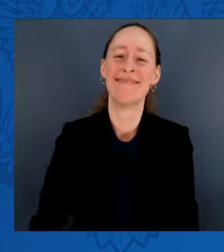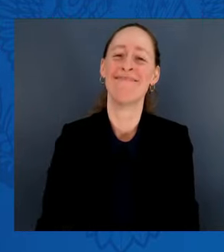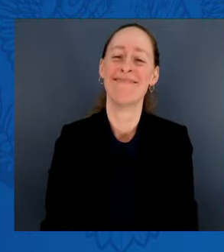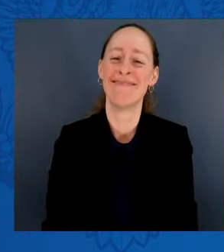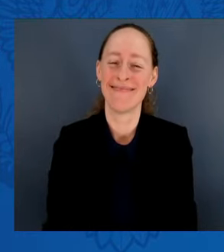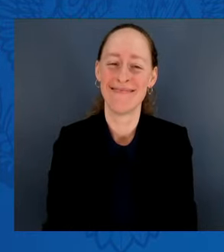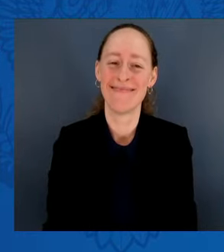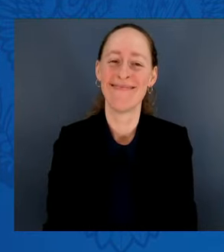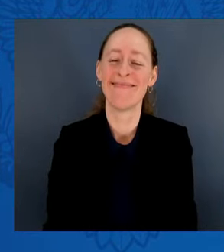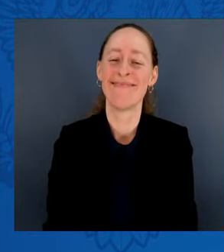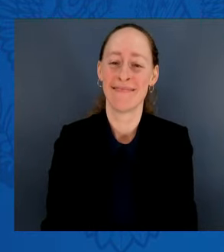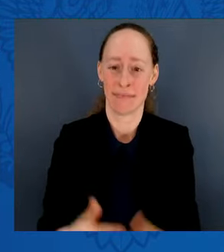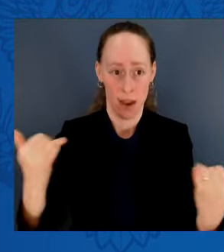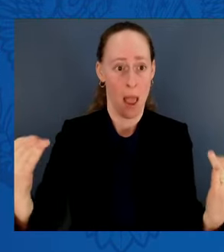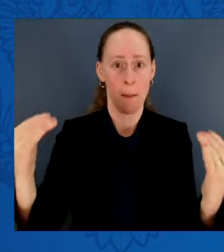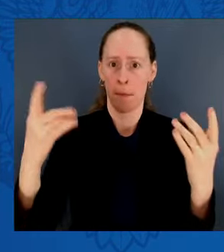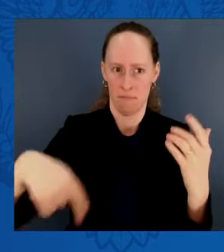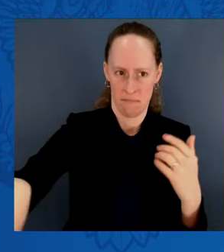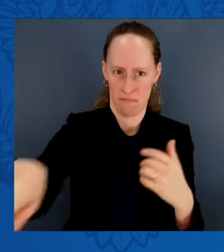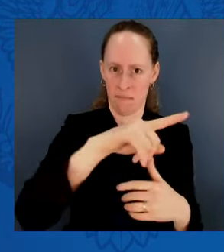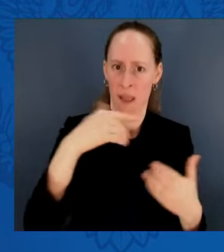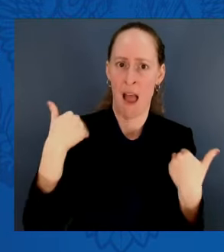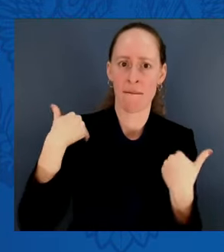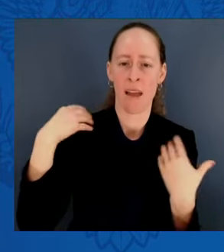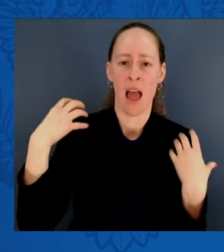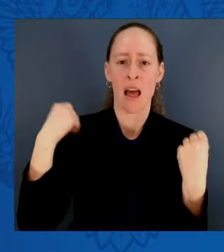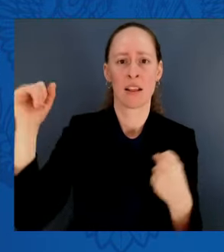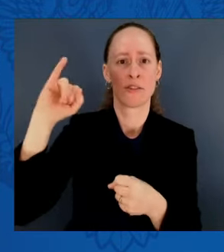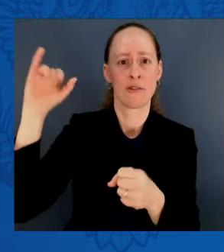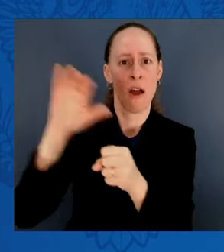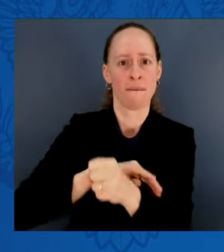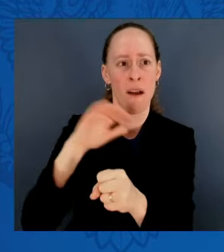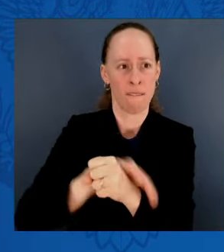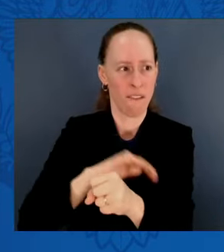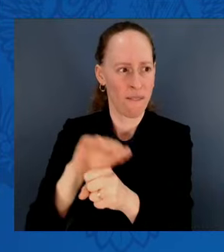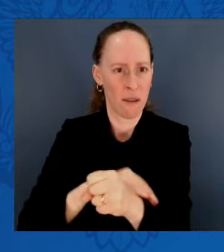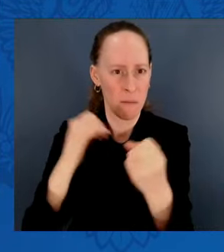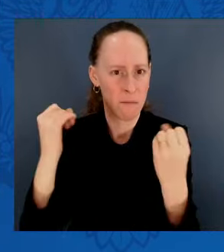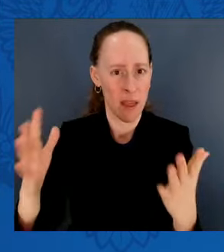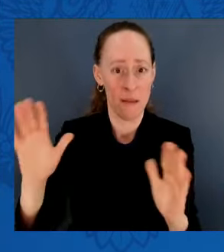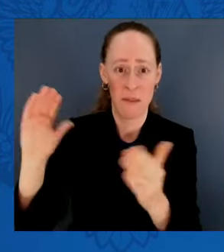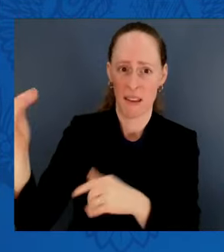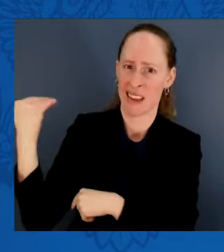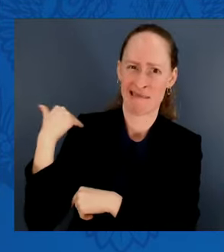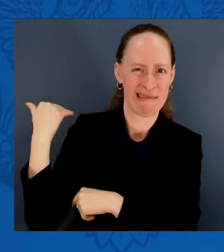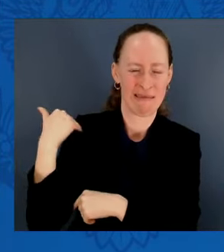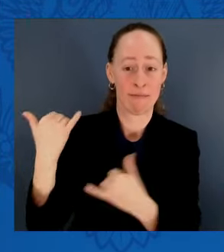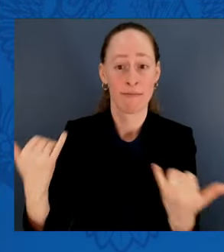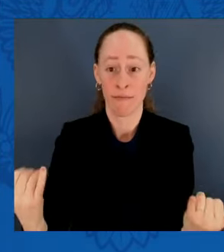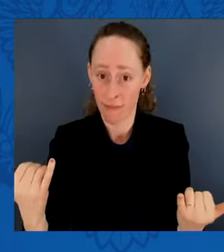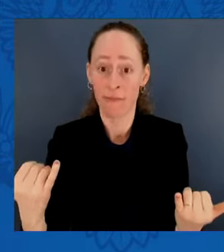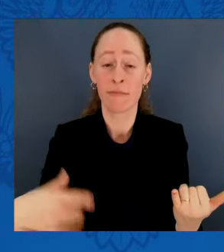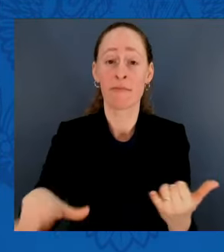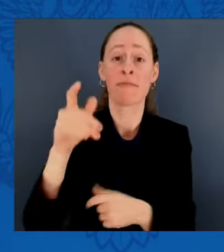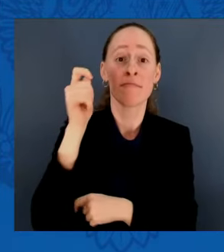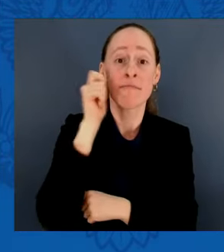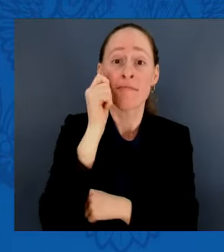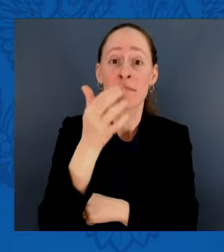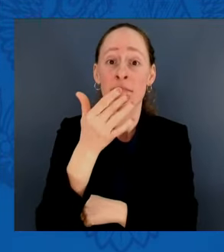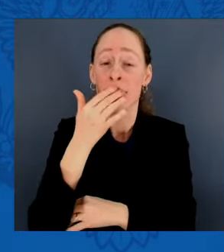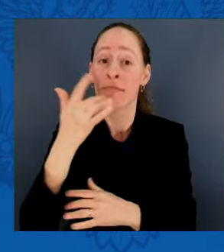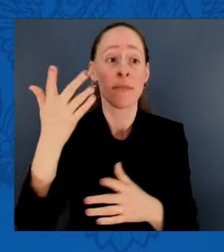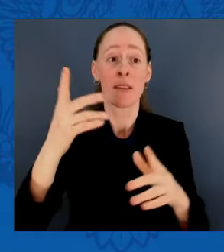The racial wealth gap is as small as it's been in 20 years. Wages keep going up. Inflation keeps coming